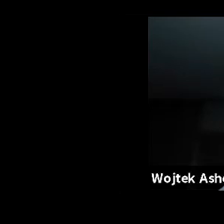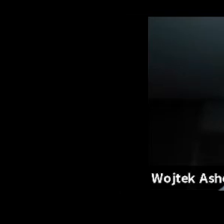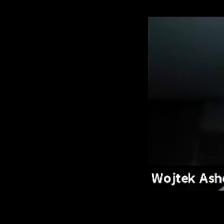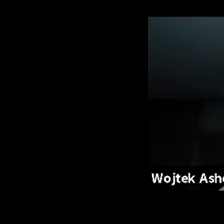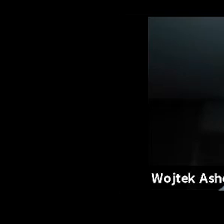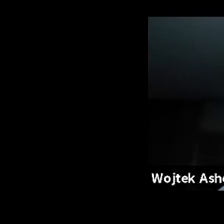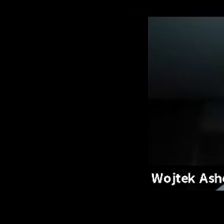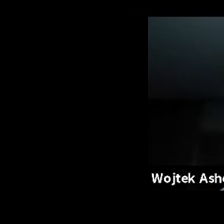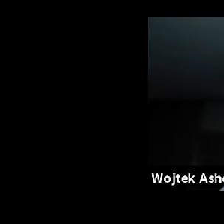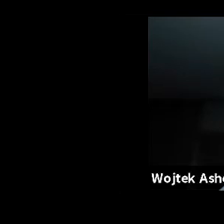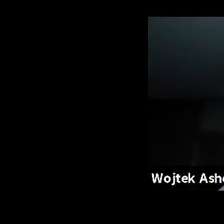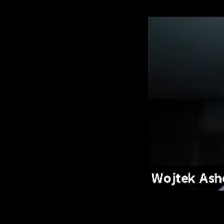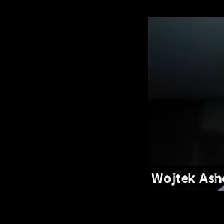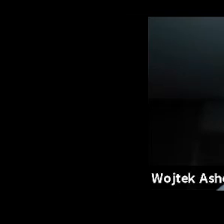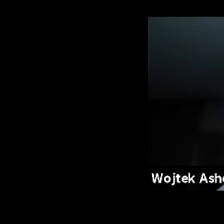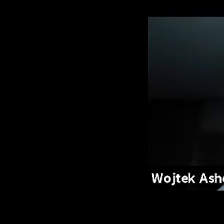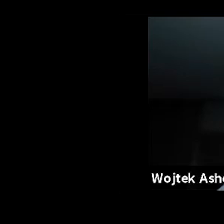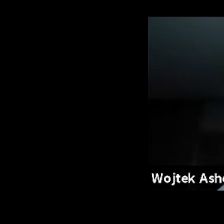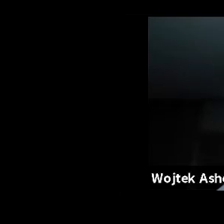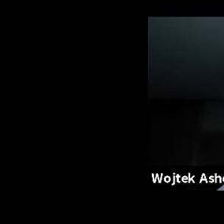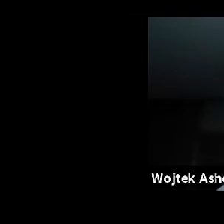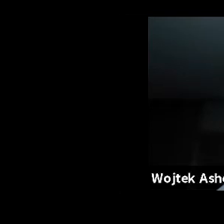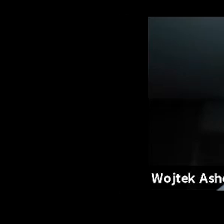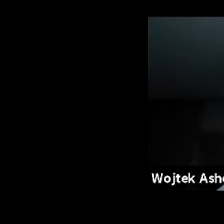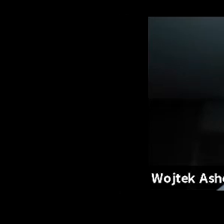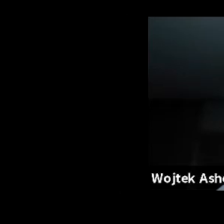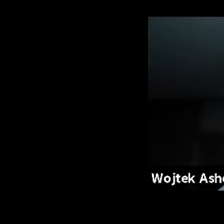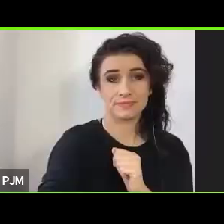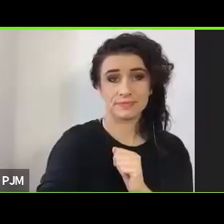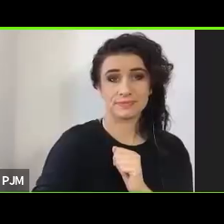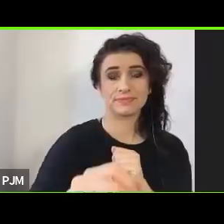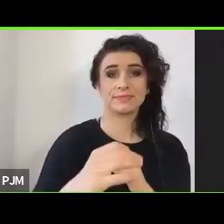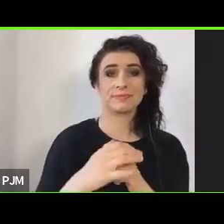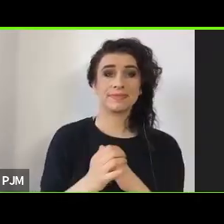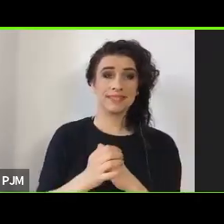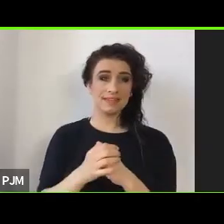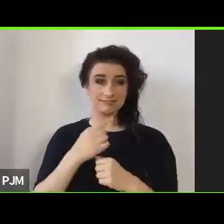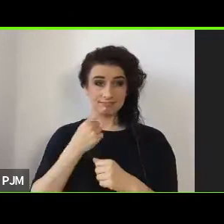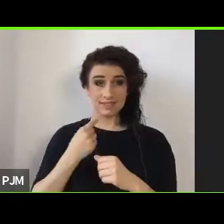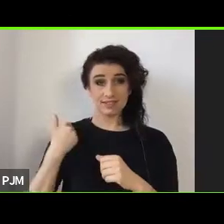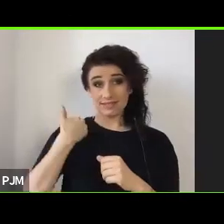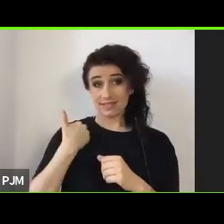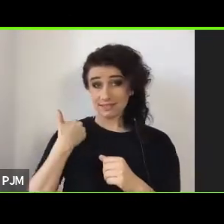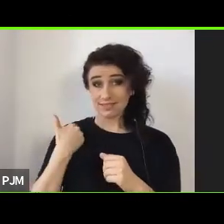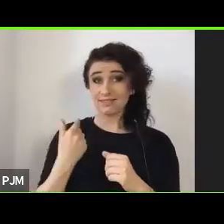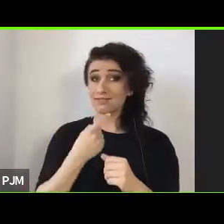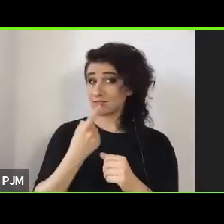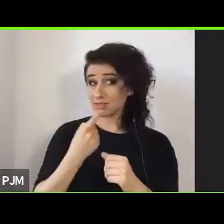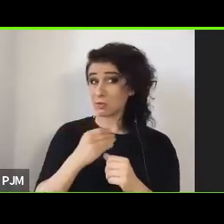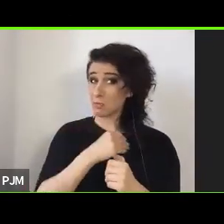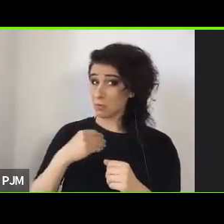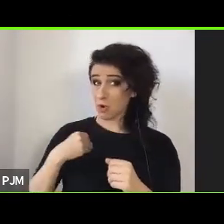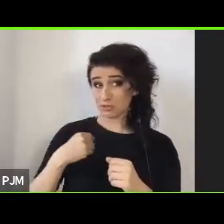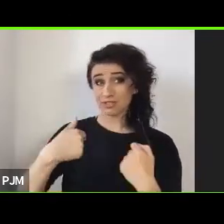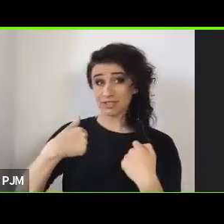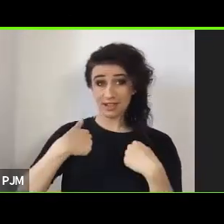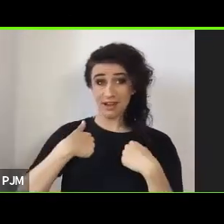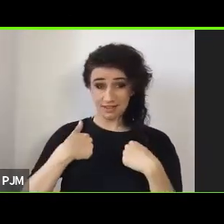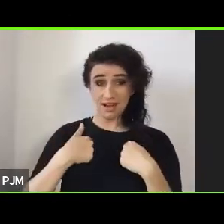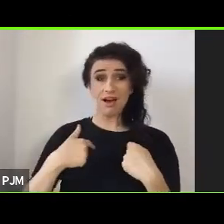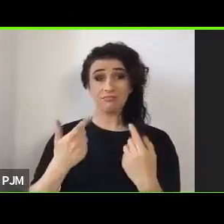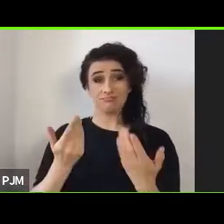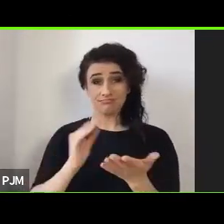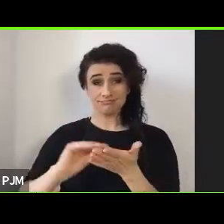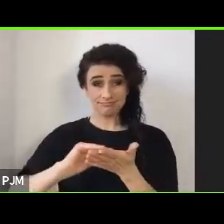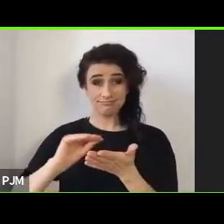hand so that I will see that. I'm a co-director of Ashoka